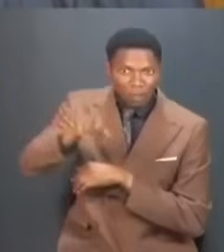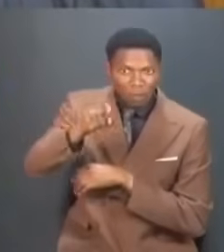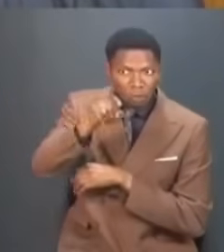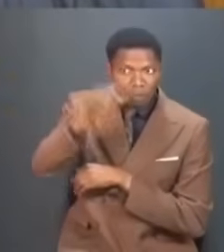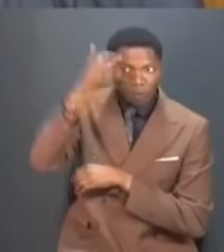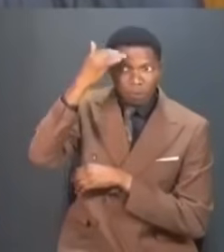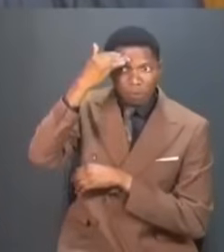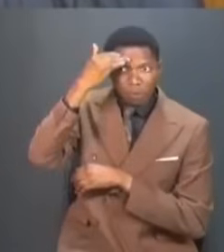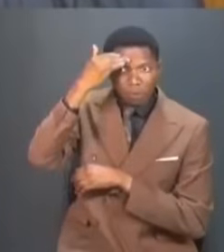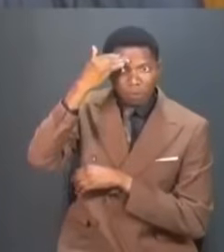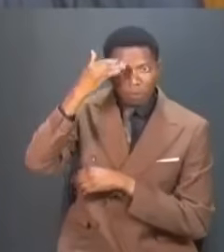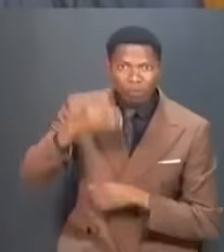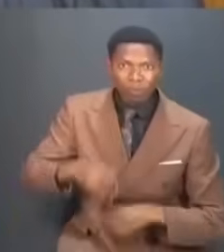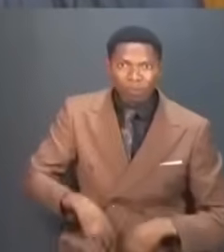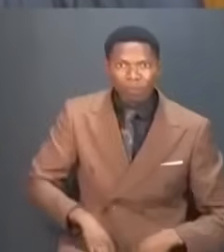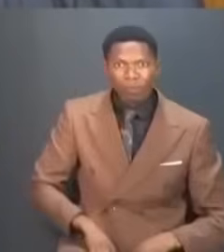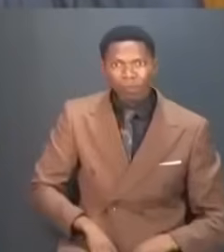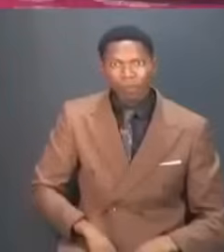Minister, are you aware?